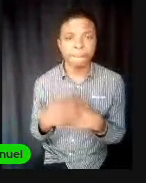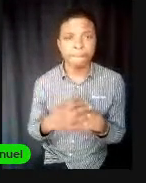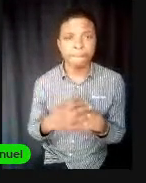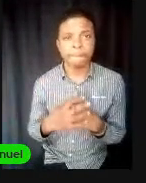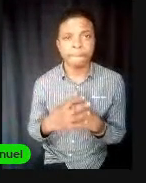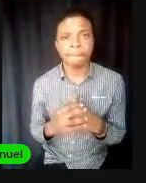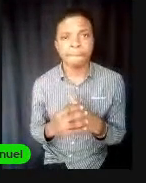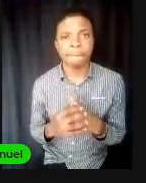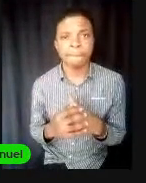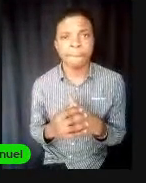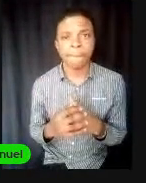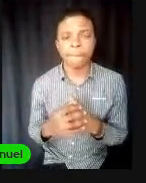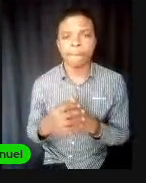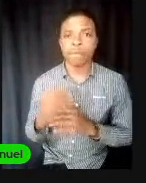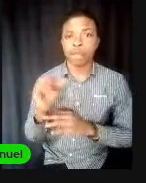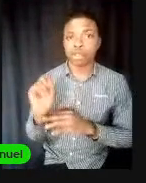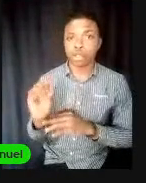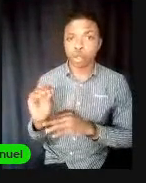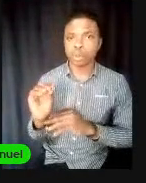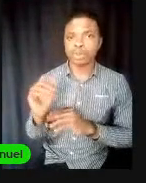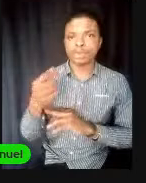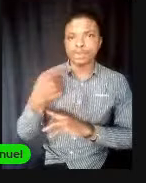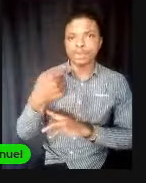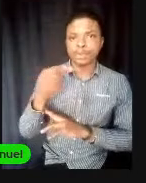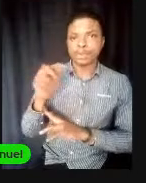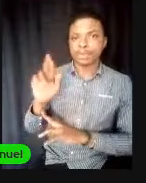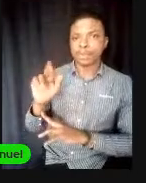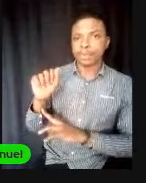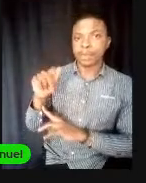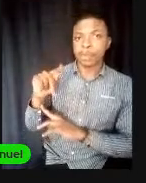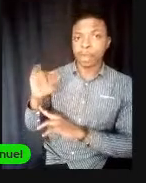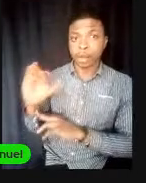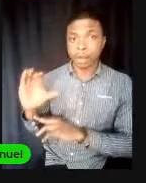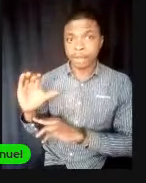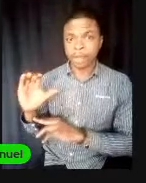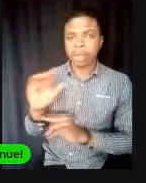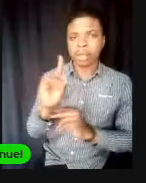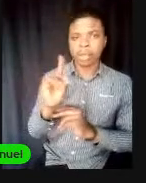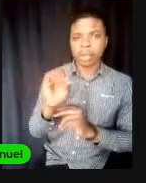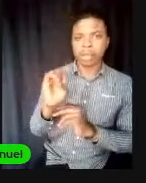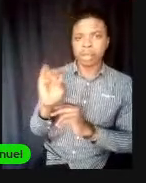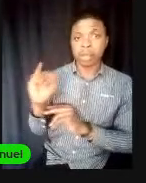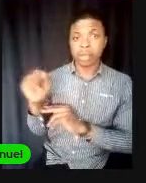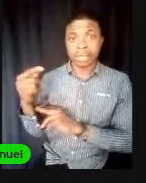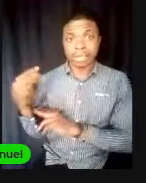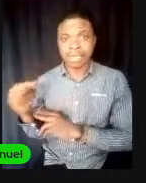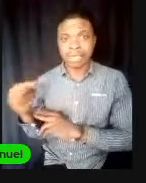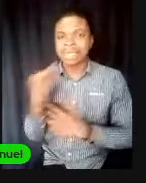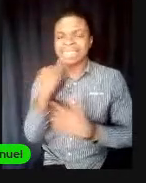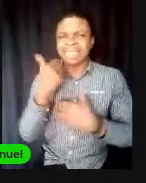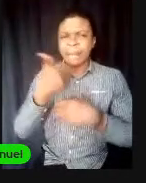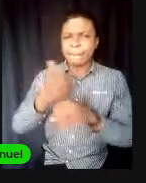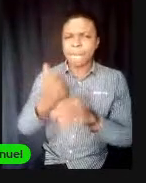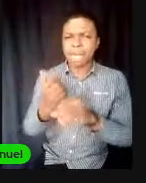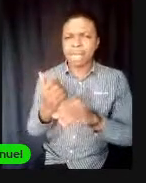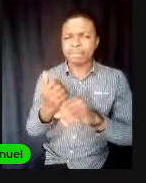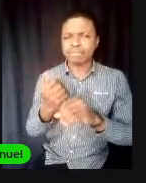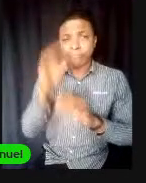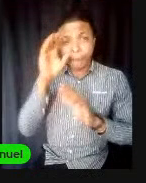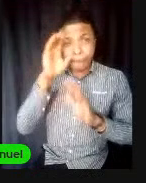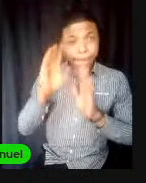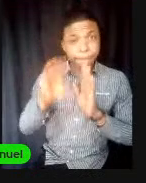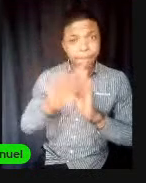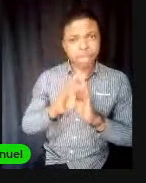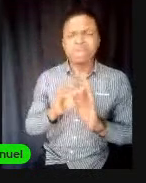graphic design is making a picture now, but not just any kind of picture. Okay, it's not just any kind of random picture you just decide to